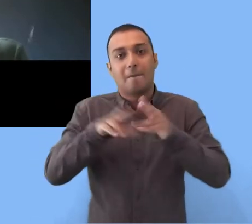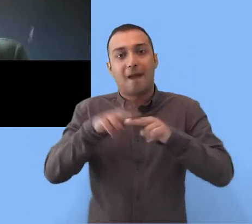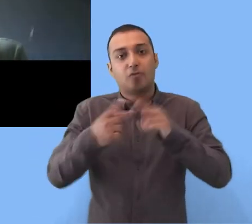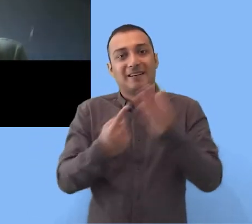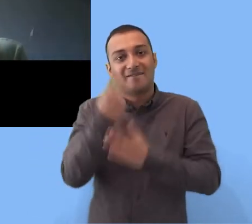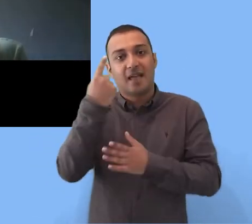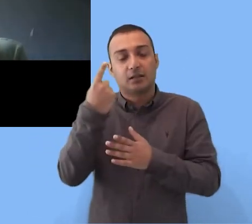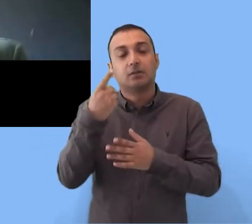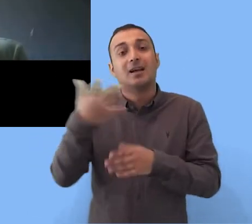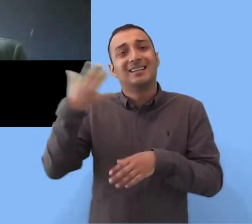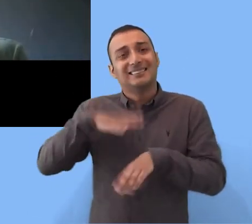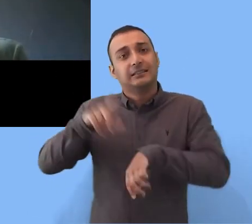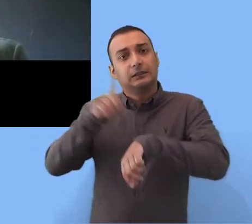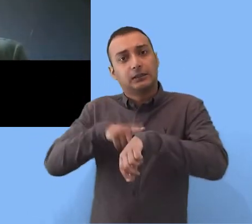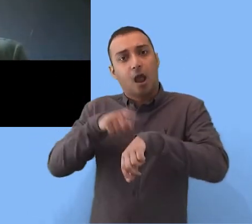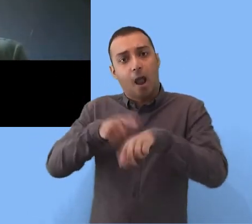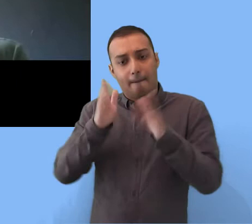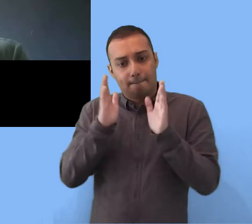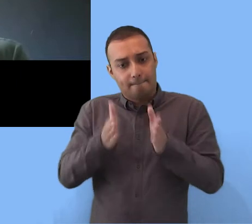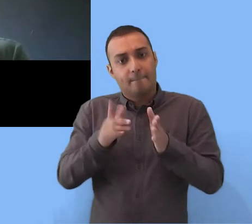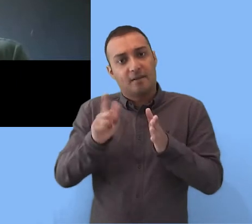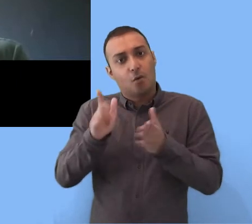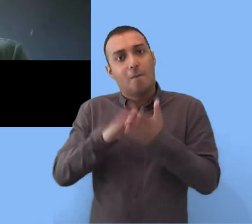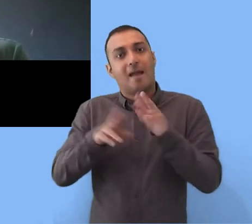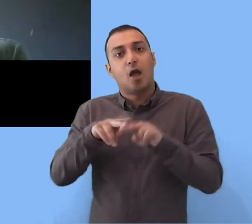keep feedback balanced.